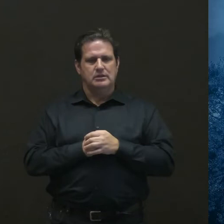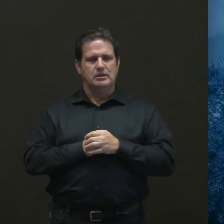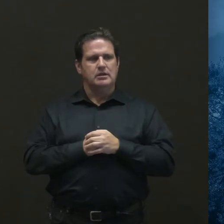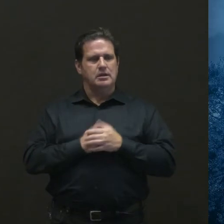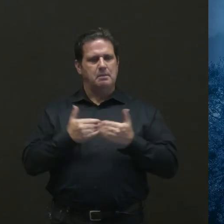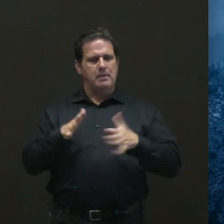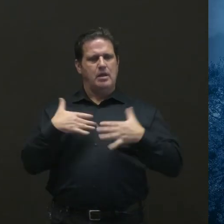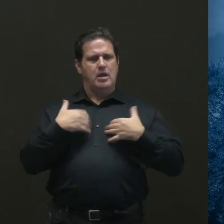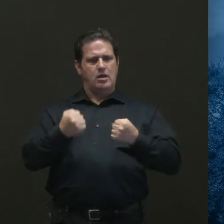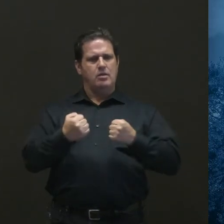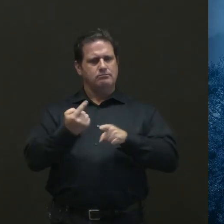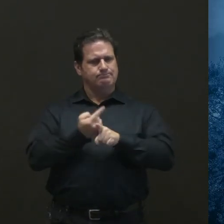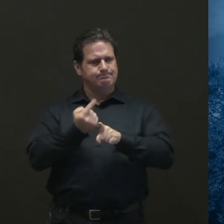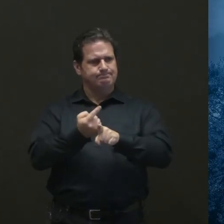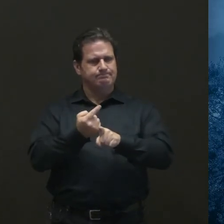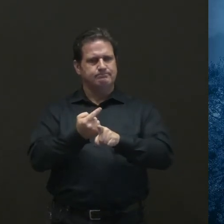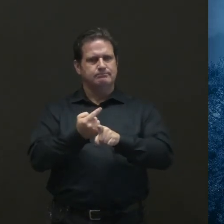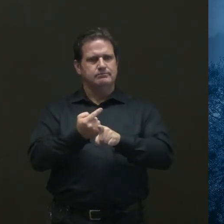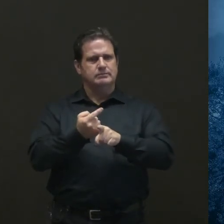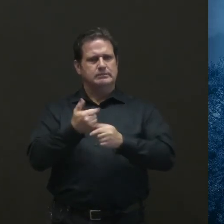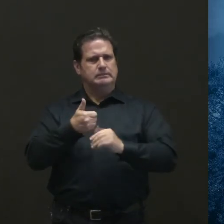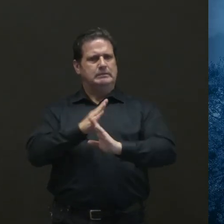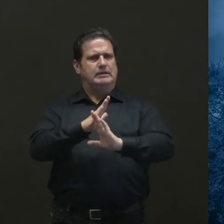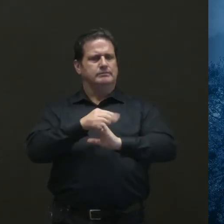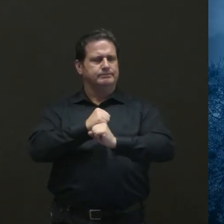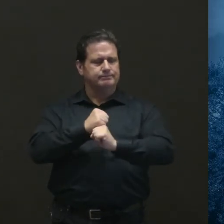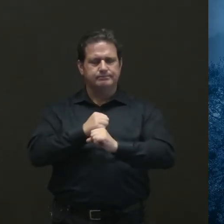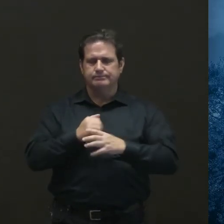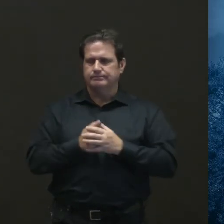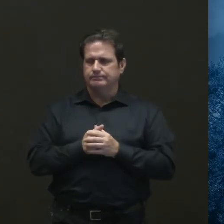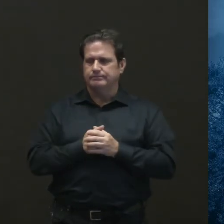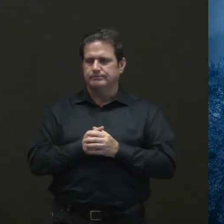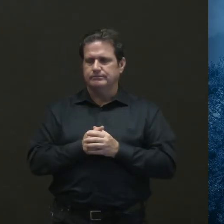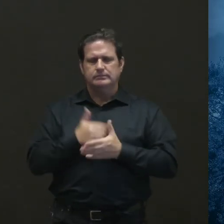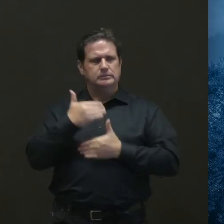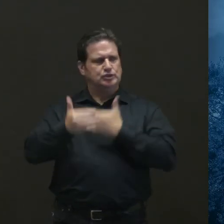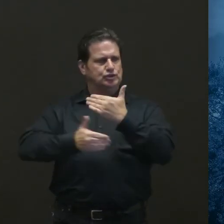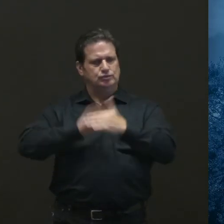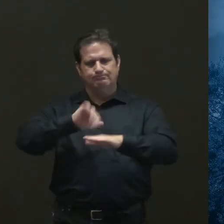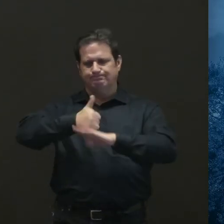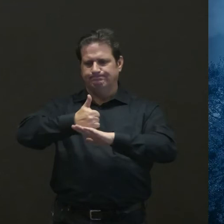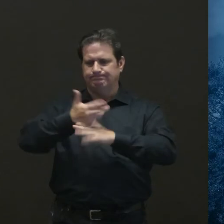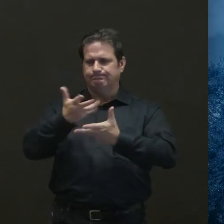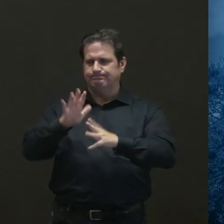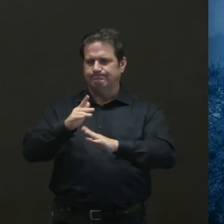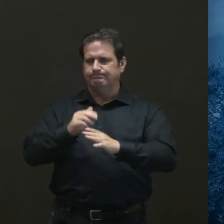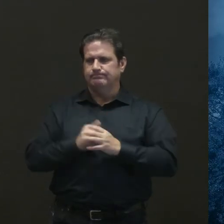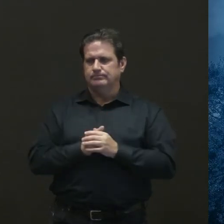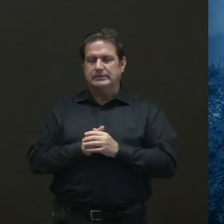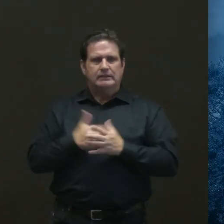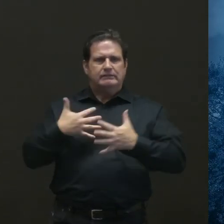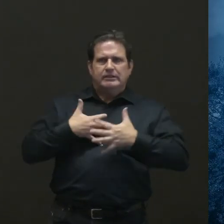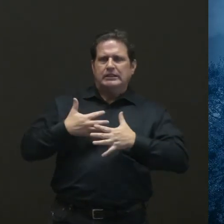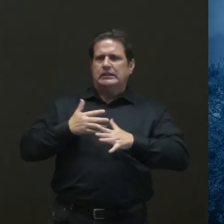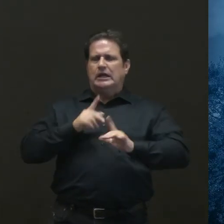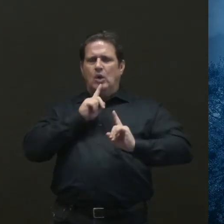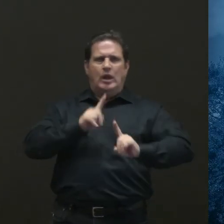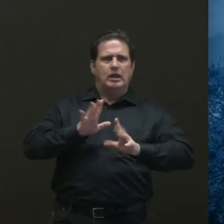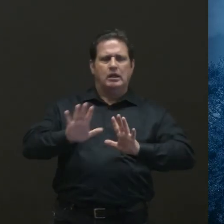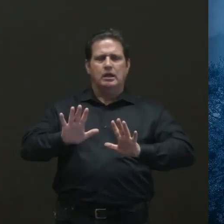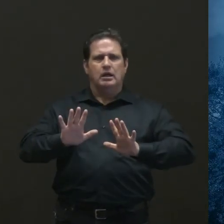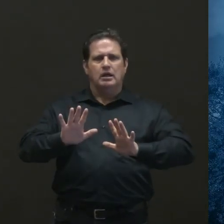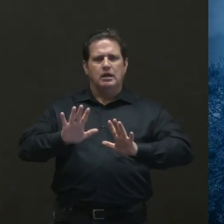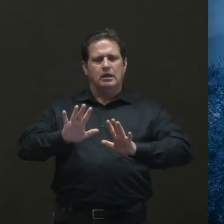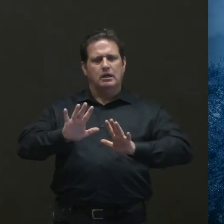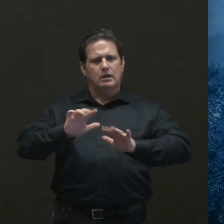health, appropriate public health pandemic prevention, procedures, and not by fear, or